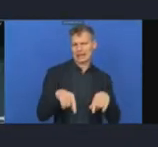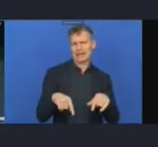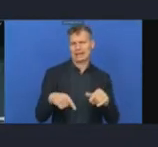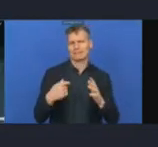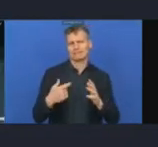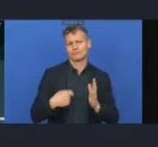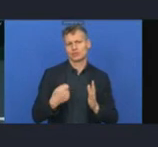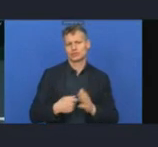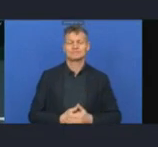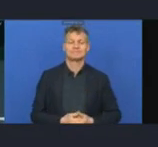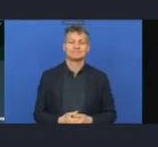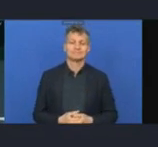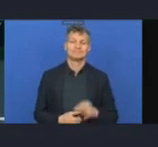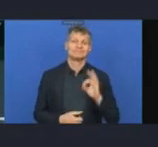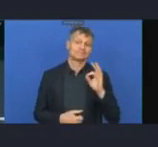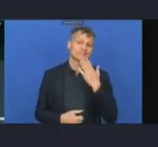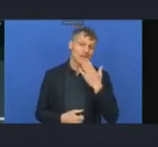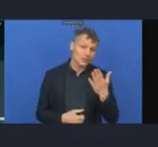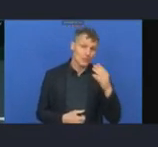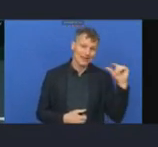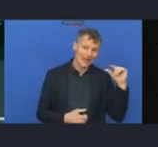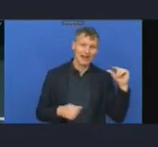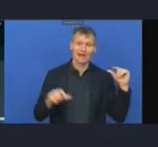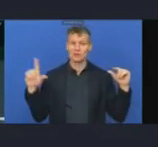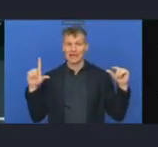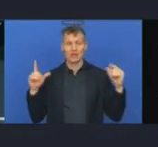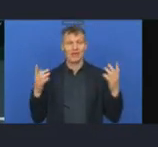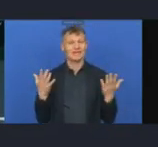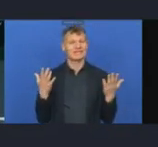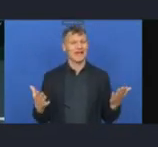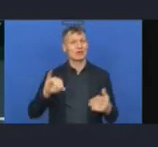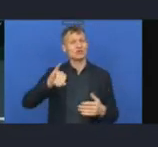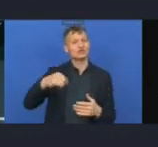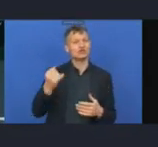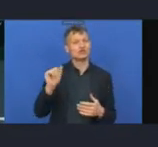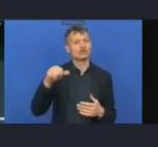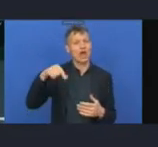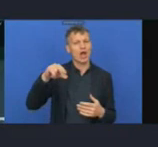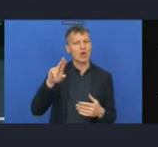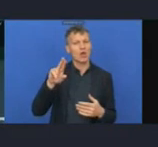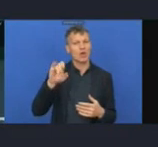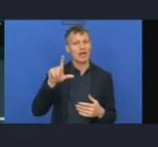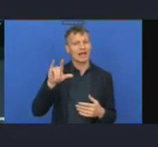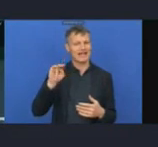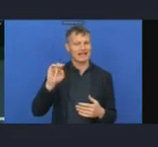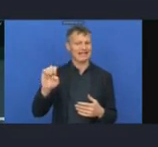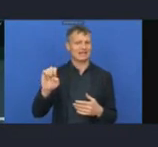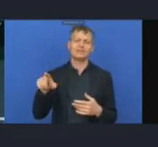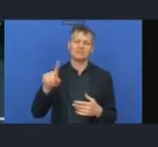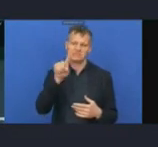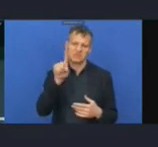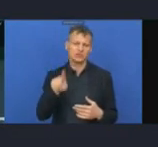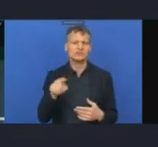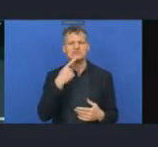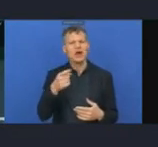And now we have a question by Jacqueline Cronenberg-Edela. What is the most important goal that you